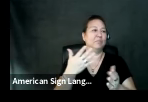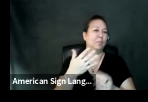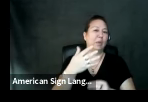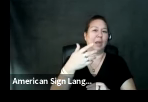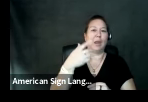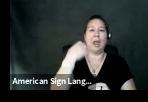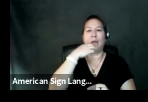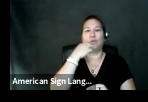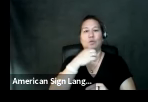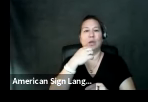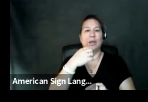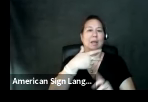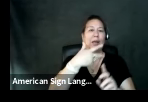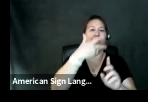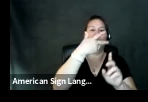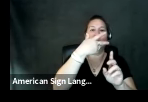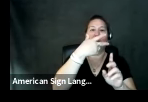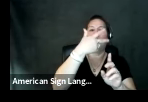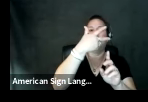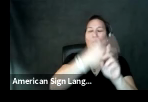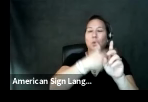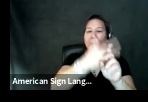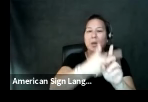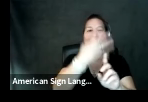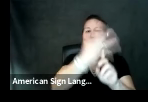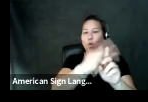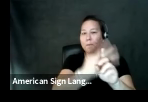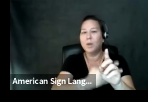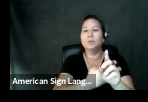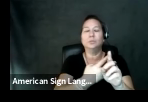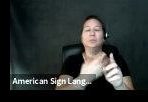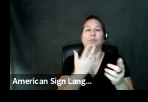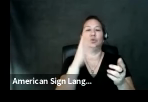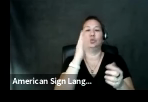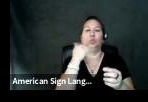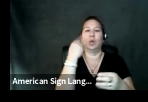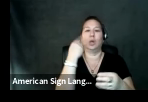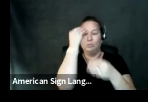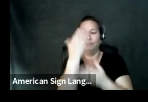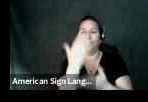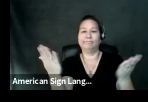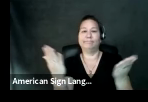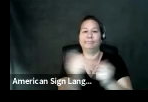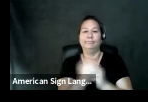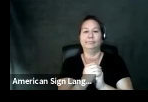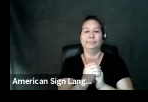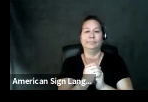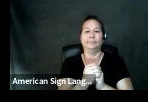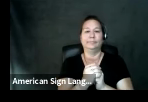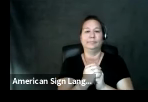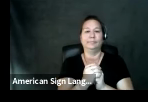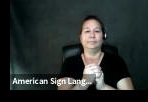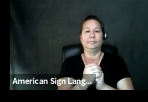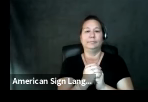you are in secondary. And so then within all of this goal development, we just